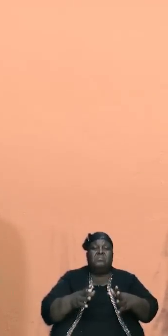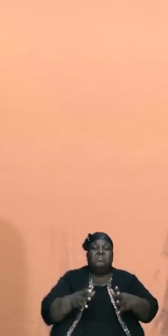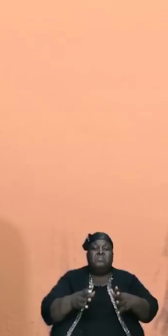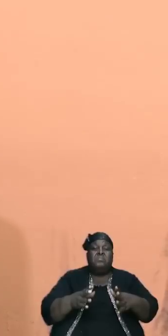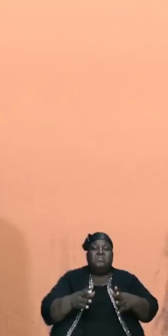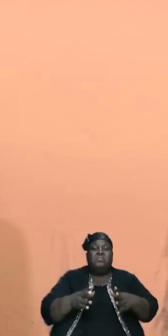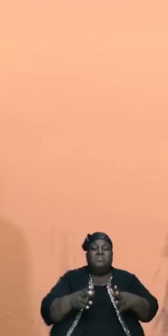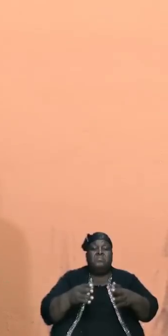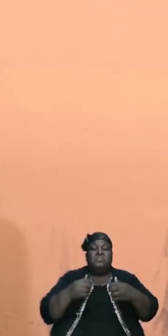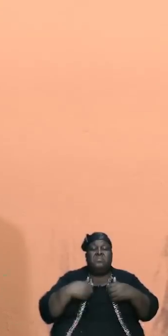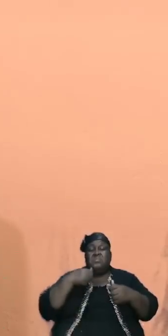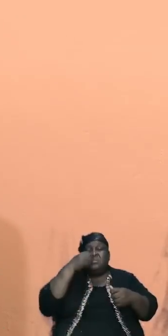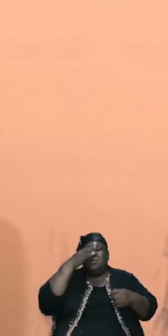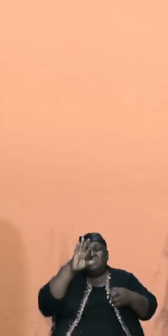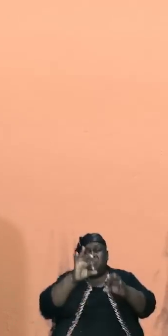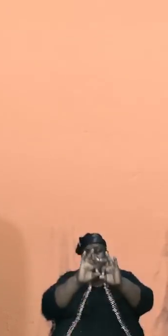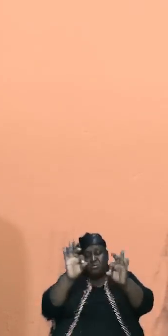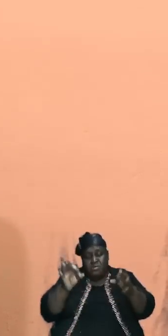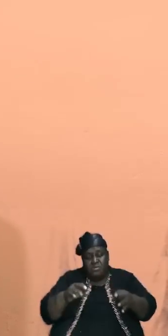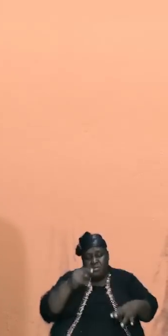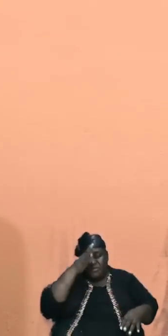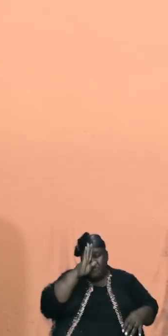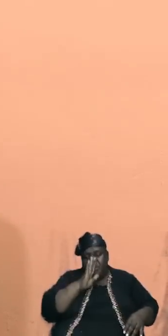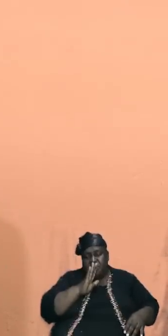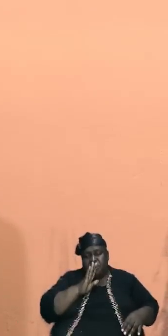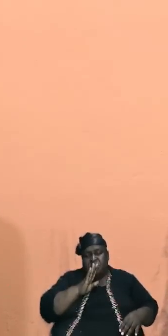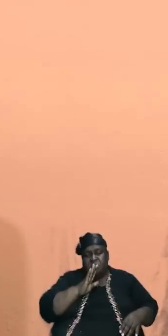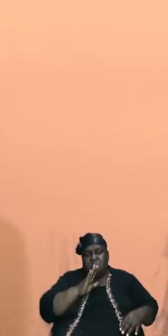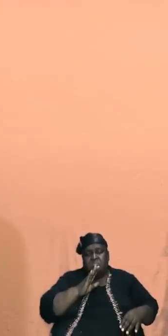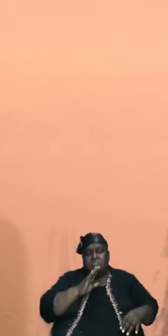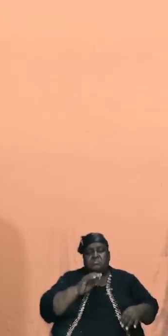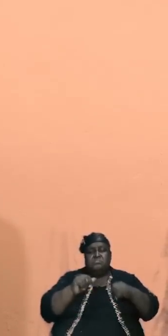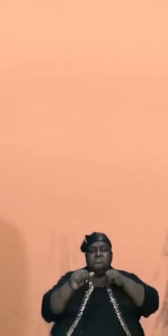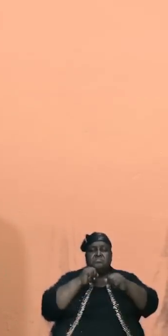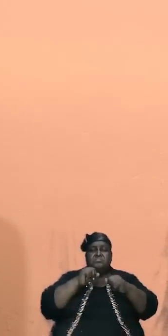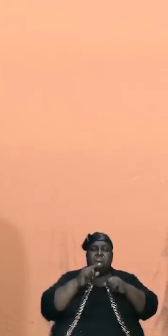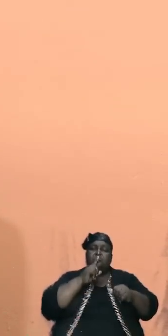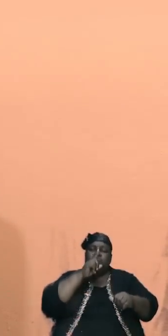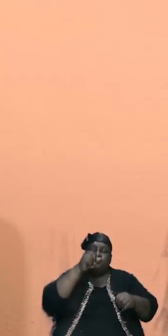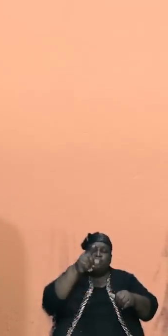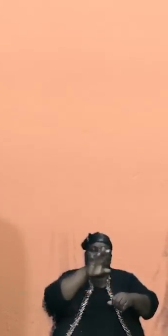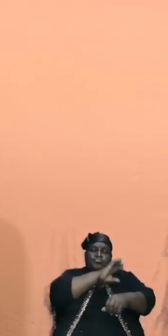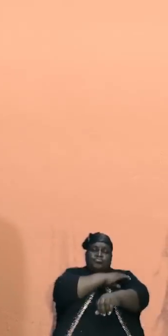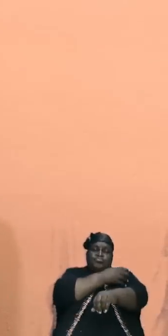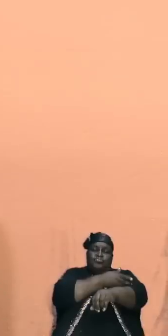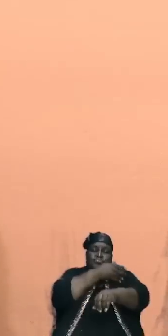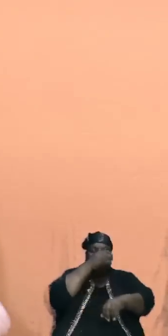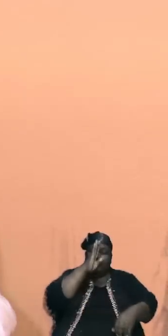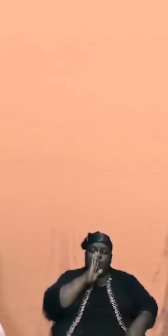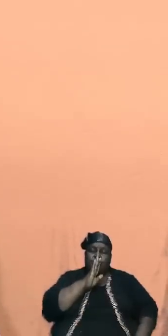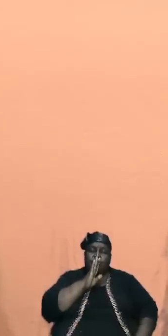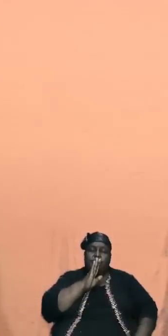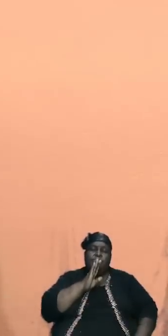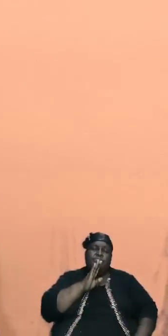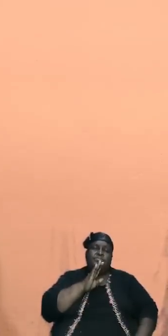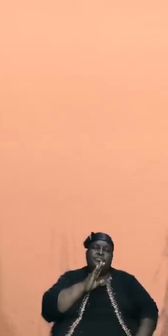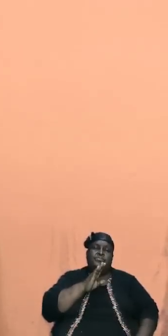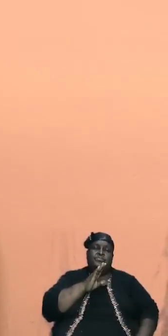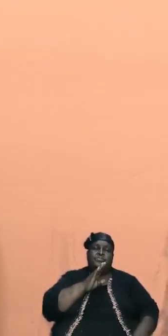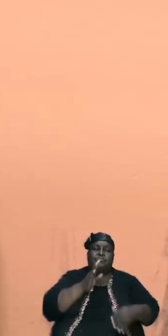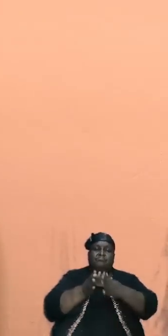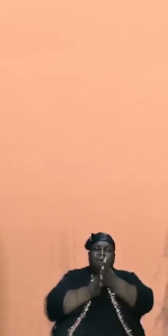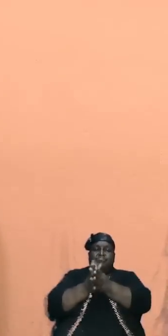Having a form of godliness, but denying the true power of God. Men and brethren, I urge